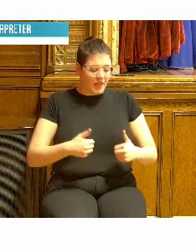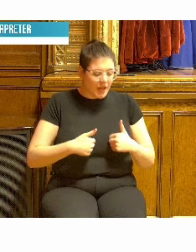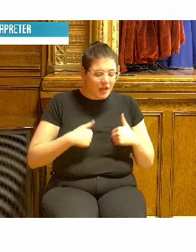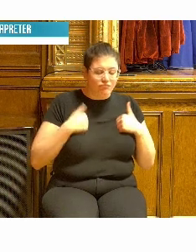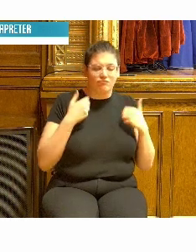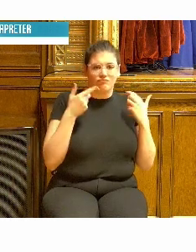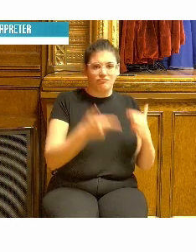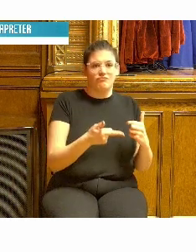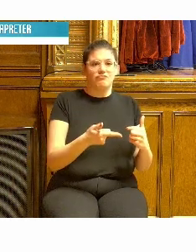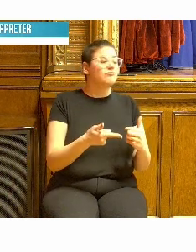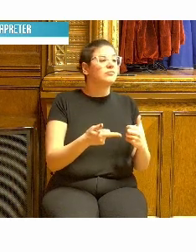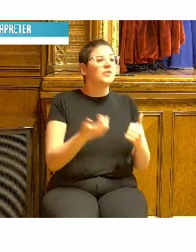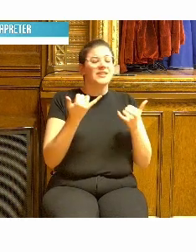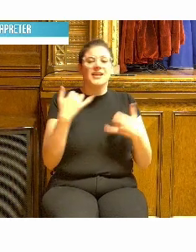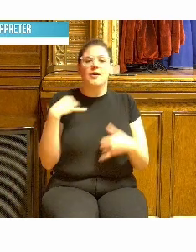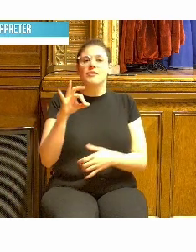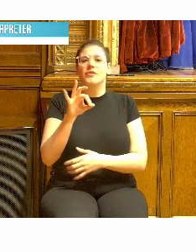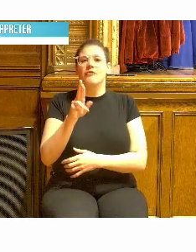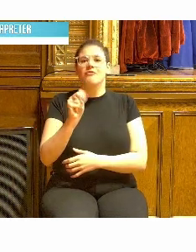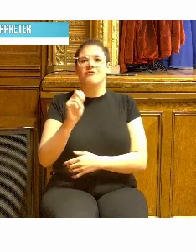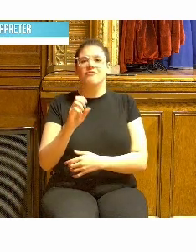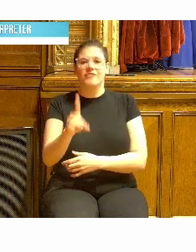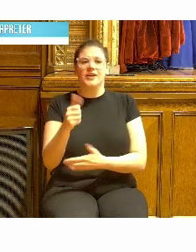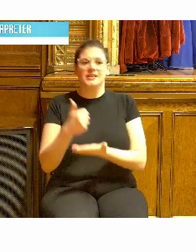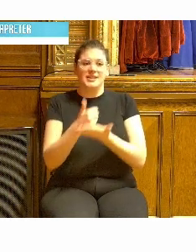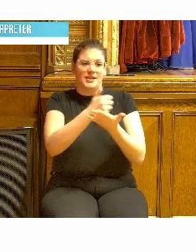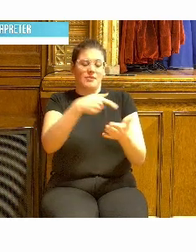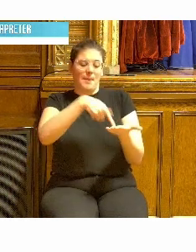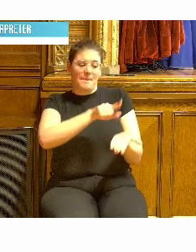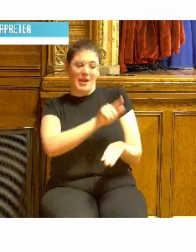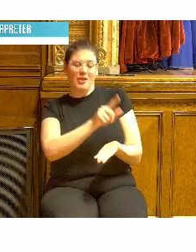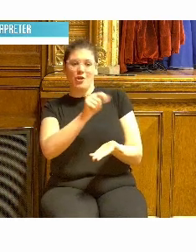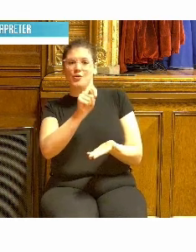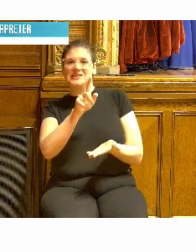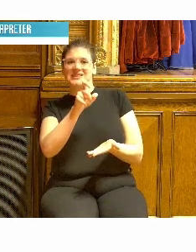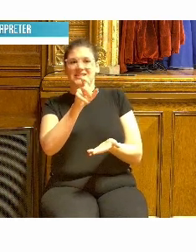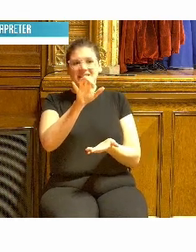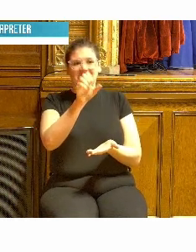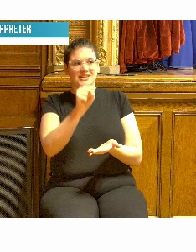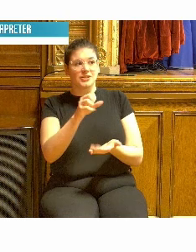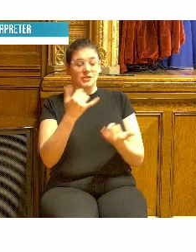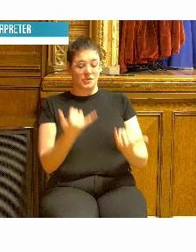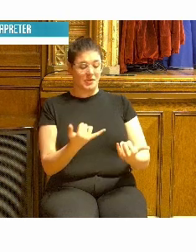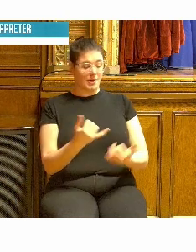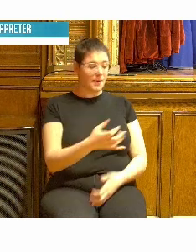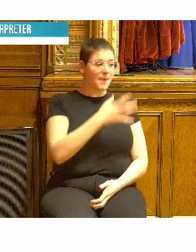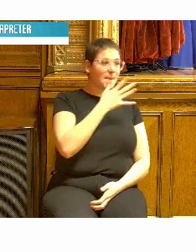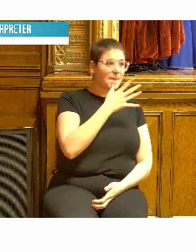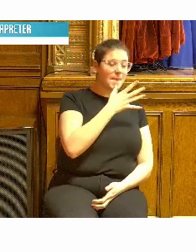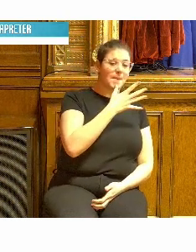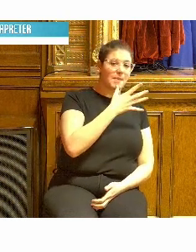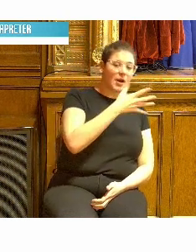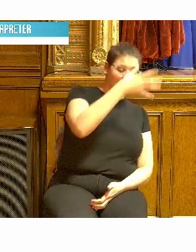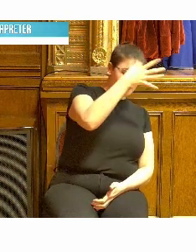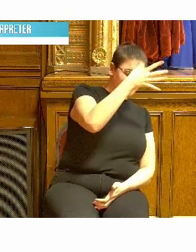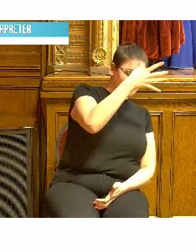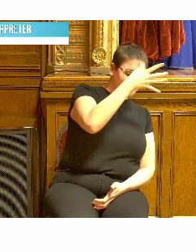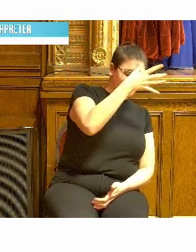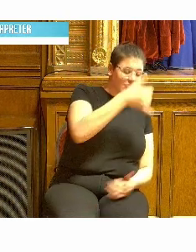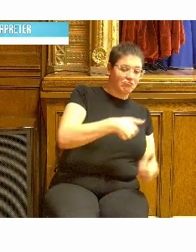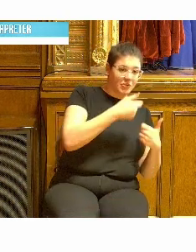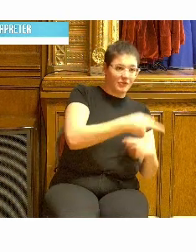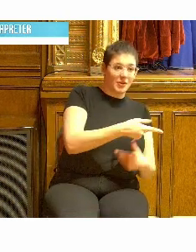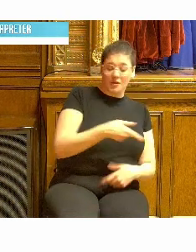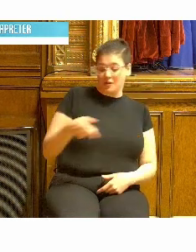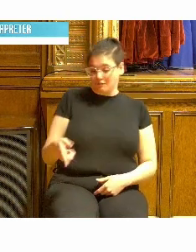with auxiliary dwelling units within the home so that now mom and dad are there and grandma can live downstairs. Grandma can now